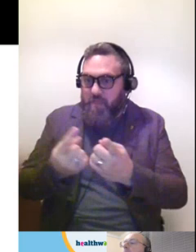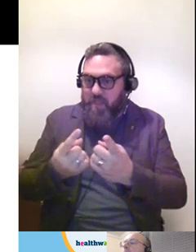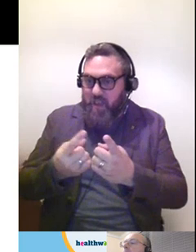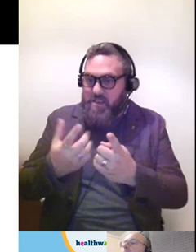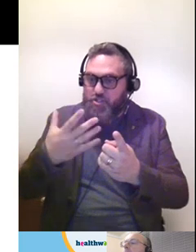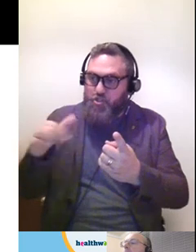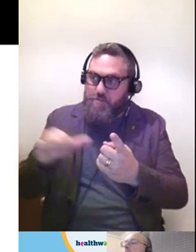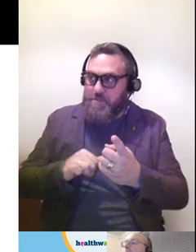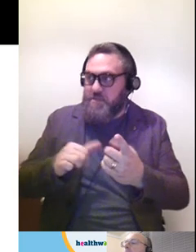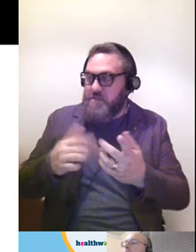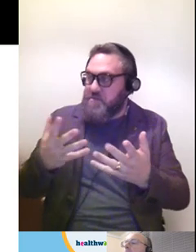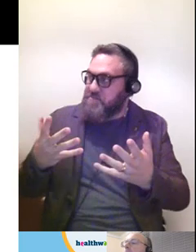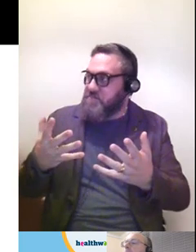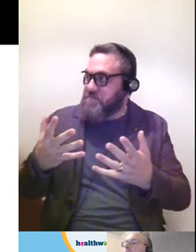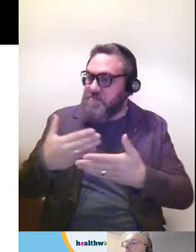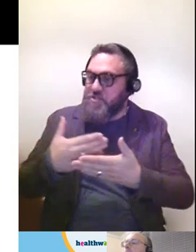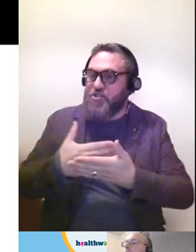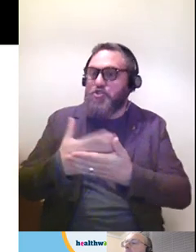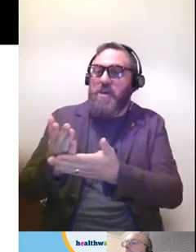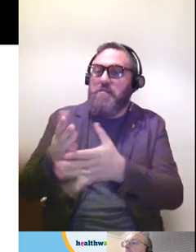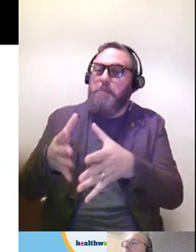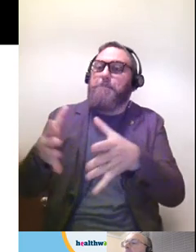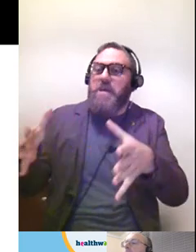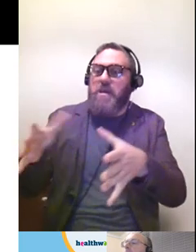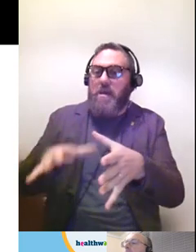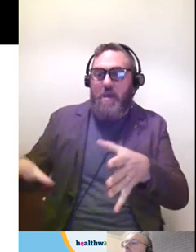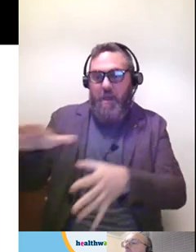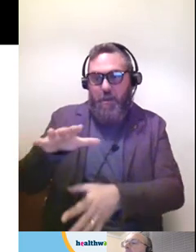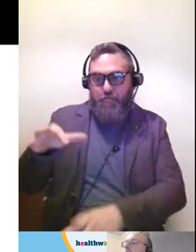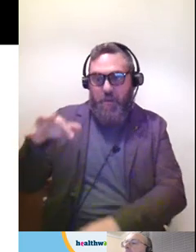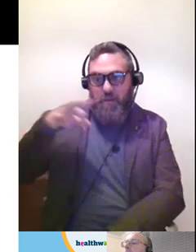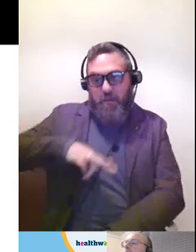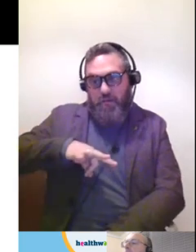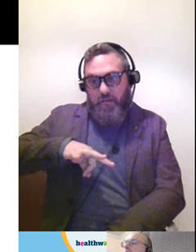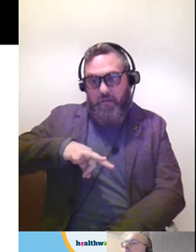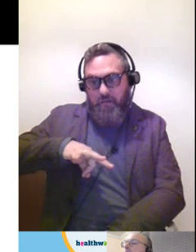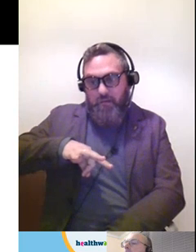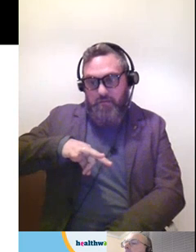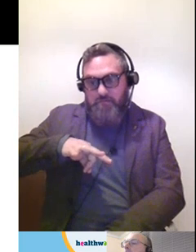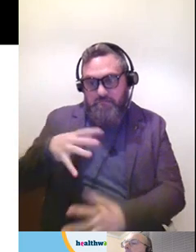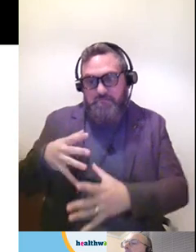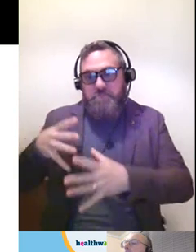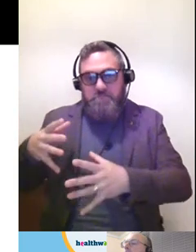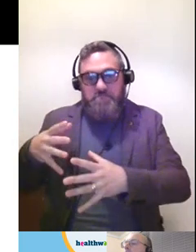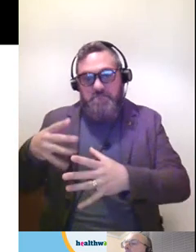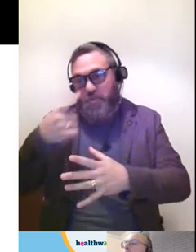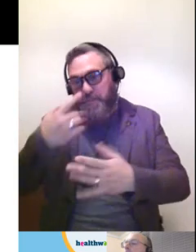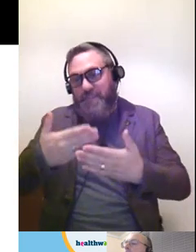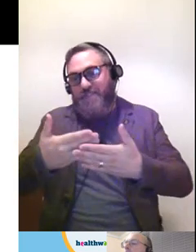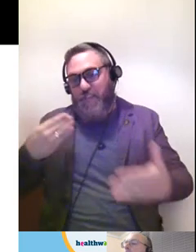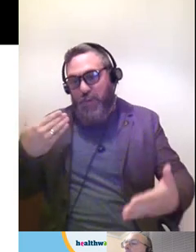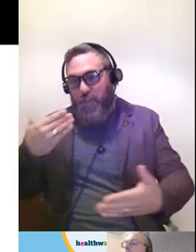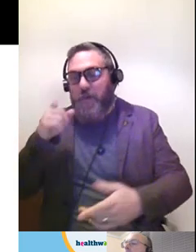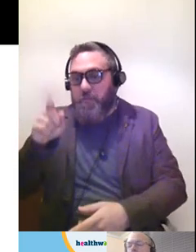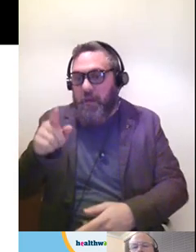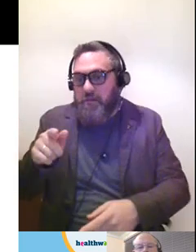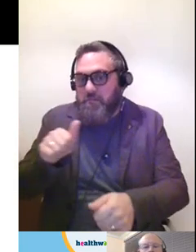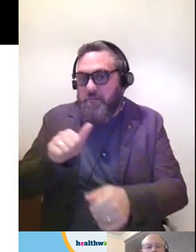across a bigger area and taking advantage of the scale that we've got across the whole of the BOB